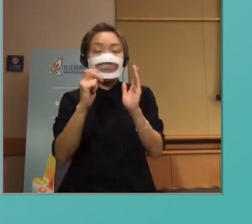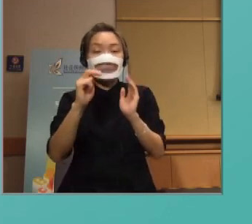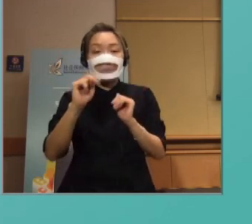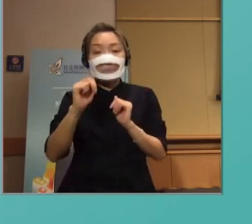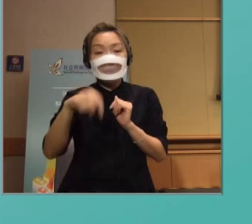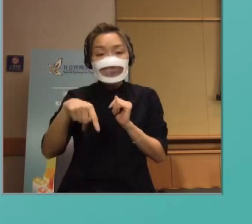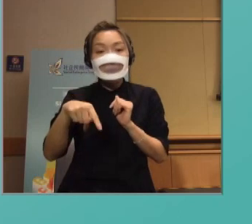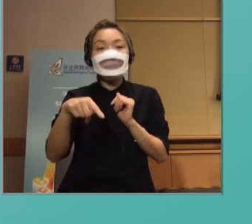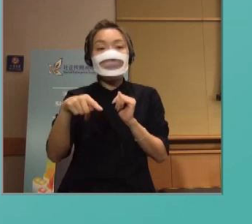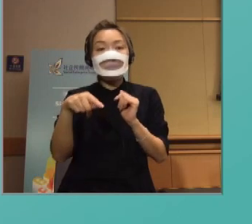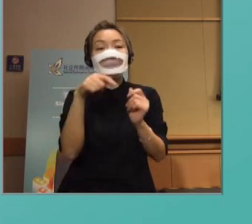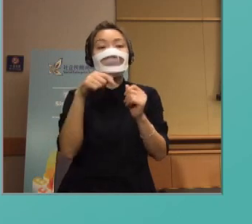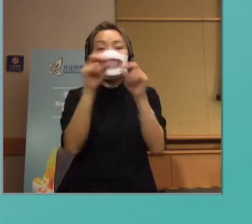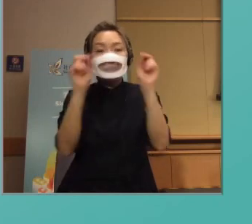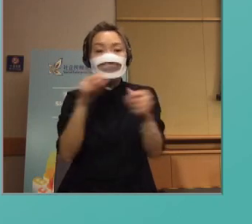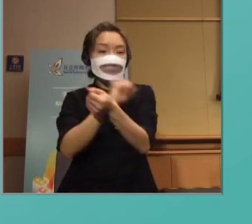Now we talk about timelines.